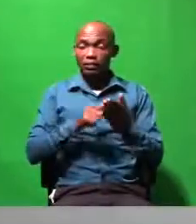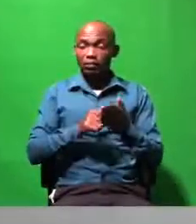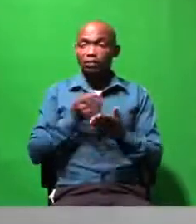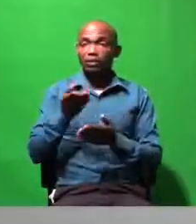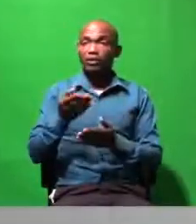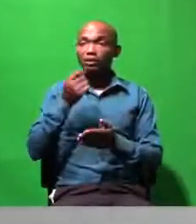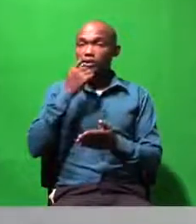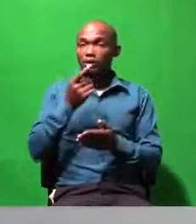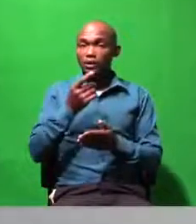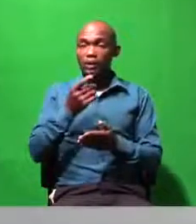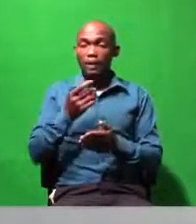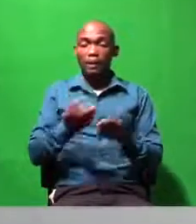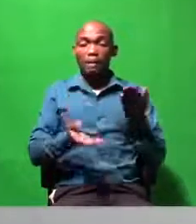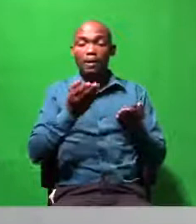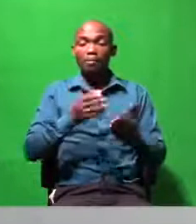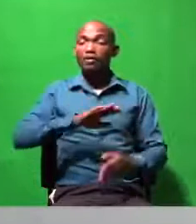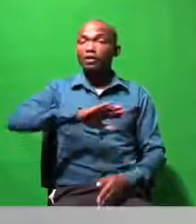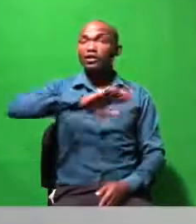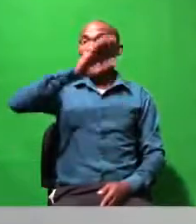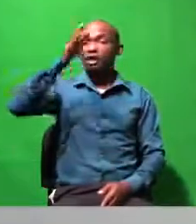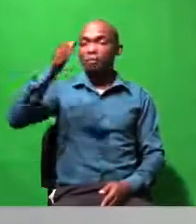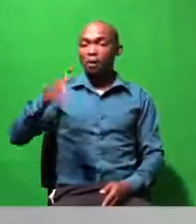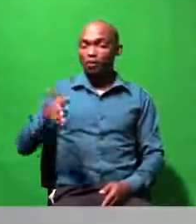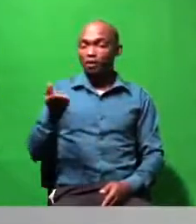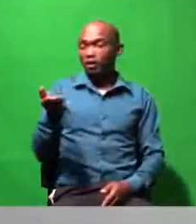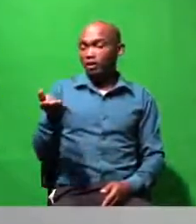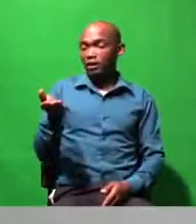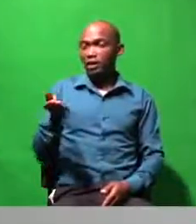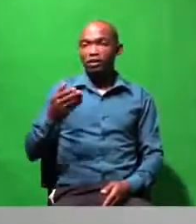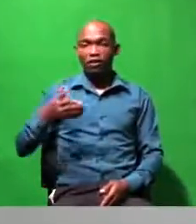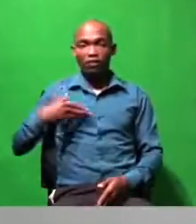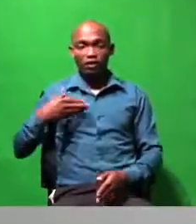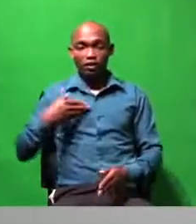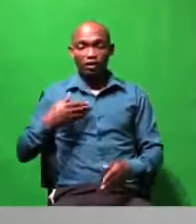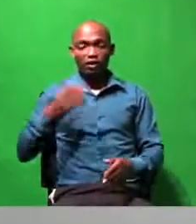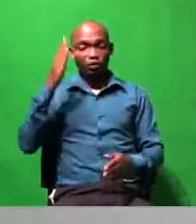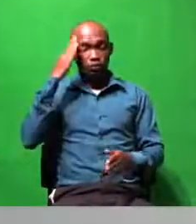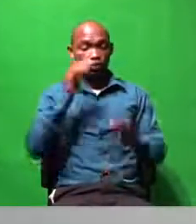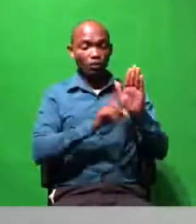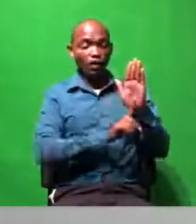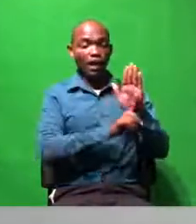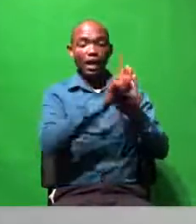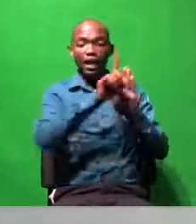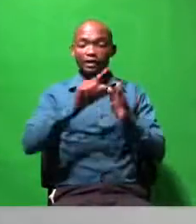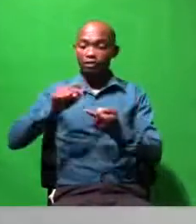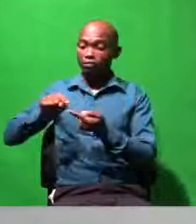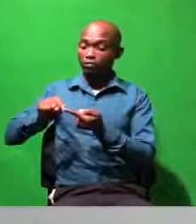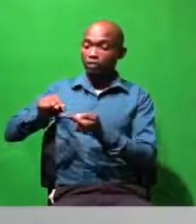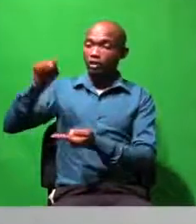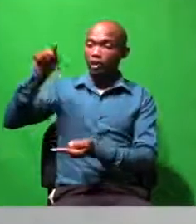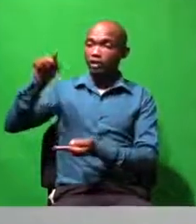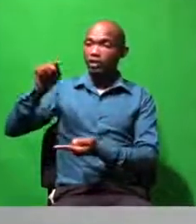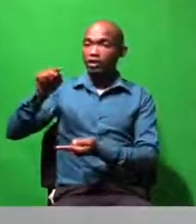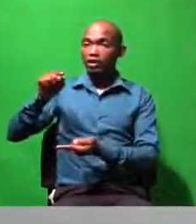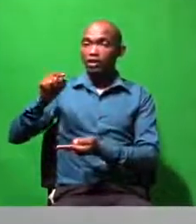we say is a mountain. I have some mountain here. So if we needed to know the height of the mountain, is the order the